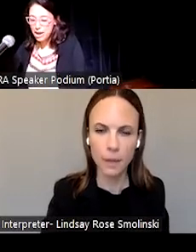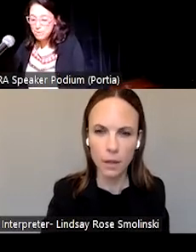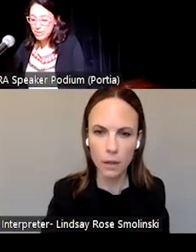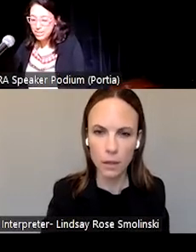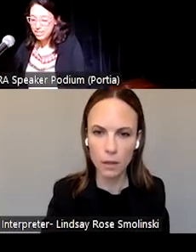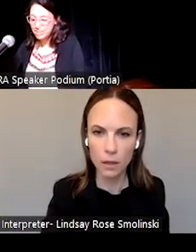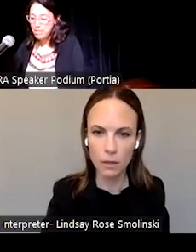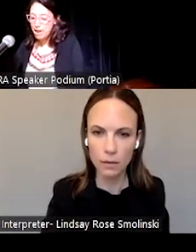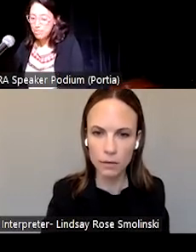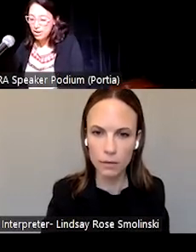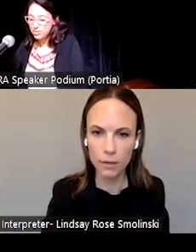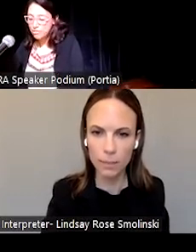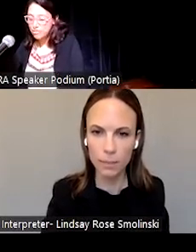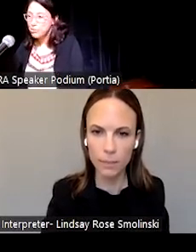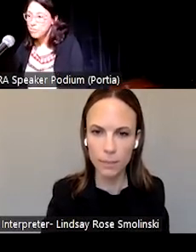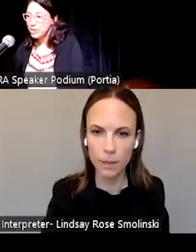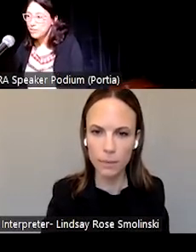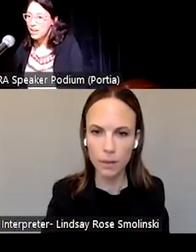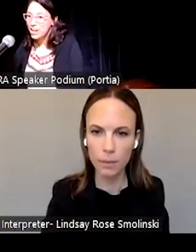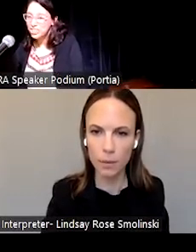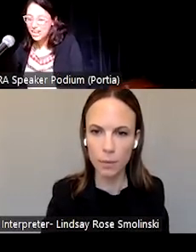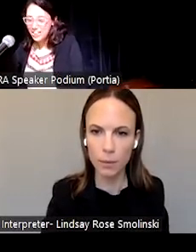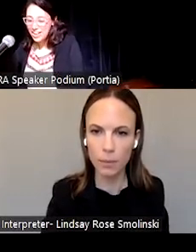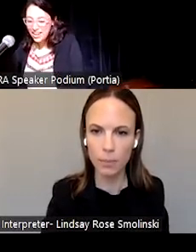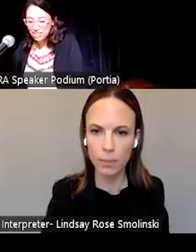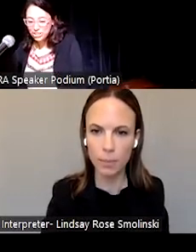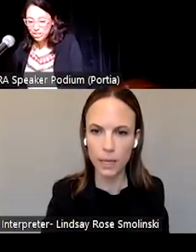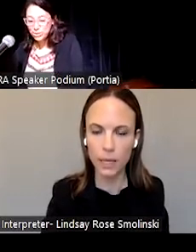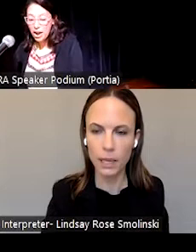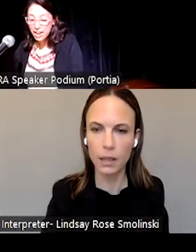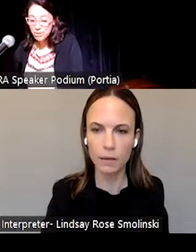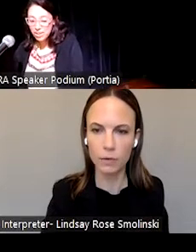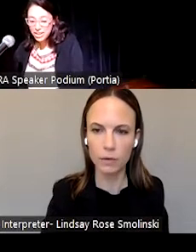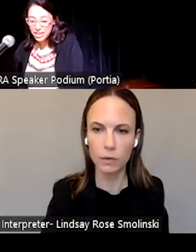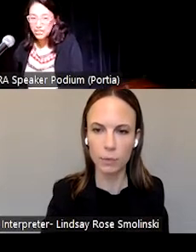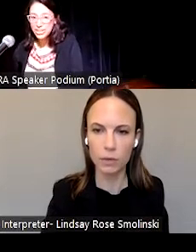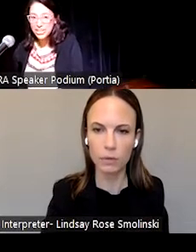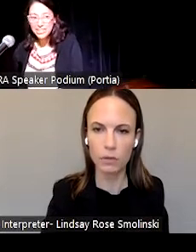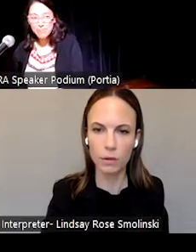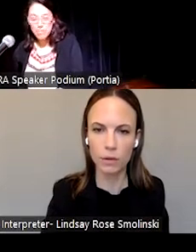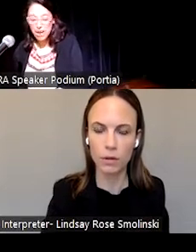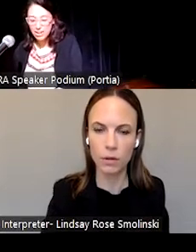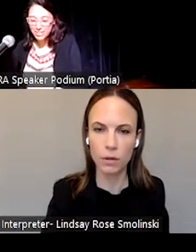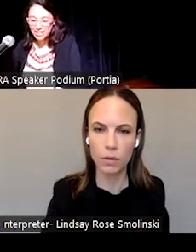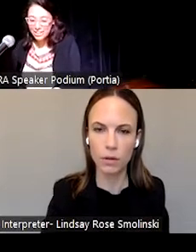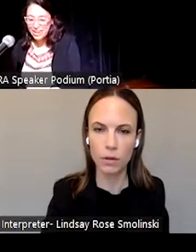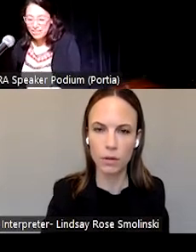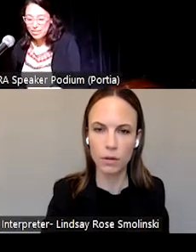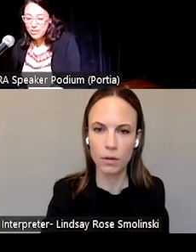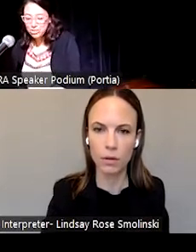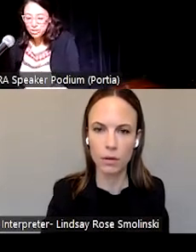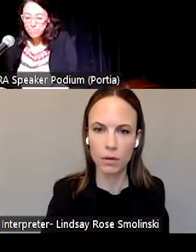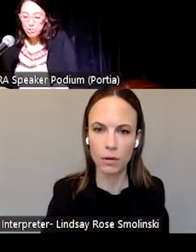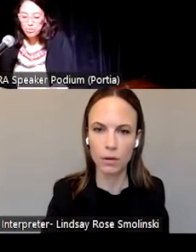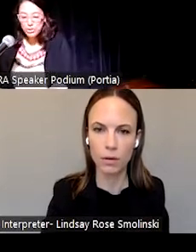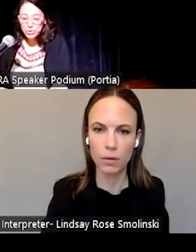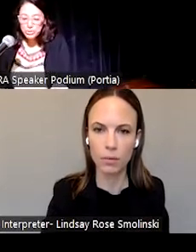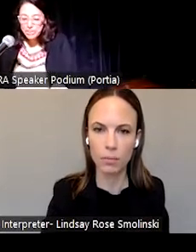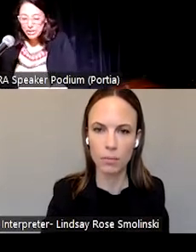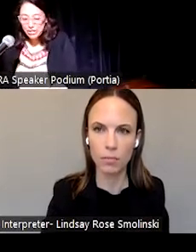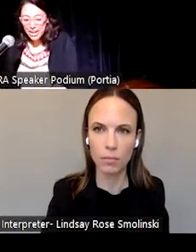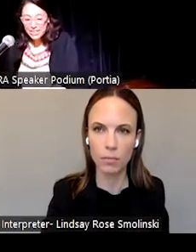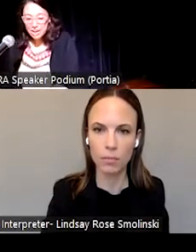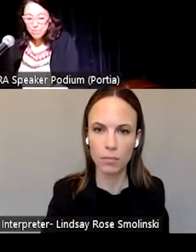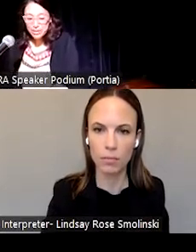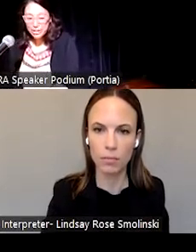by upcycling the byproducts of food manufacturing into high quality ingredients and products. The vision of both Renewal